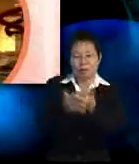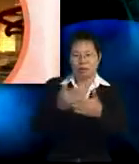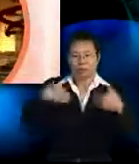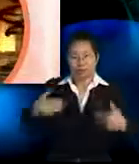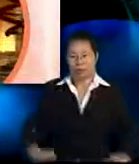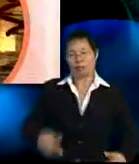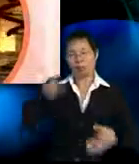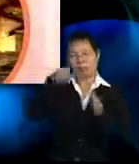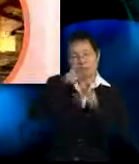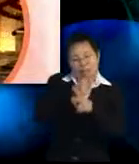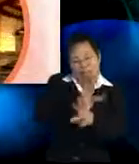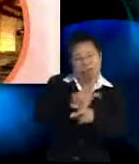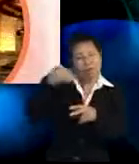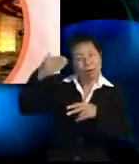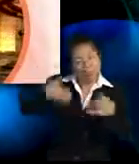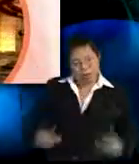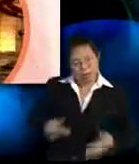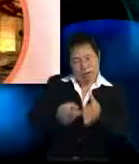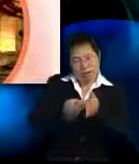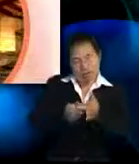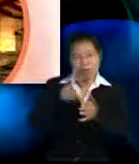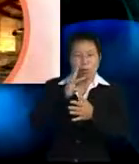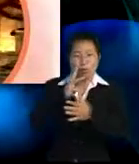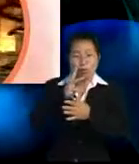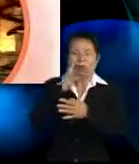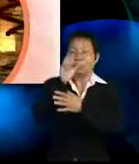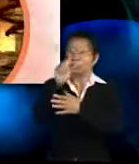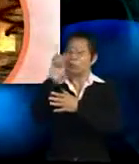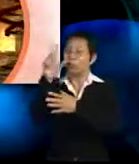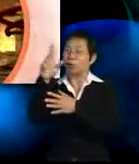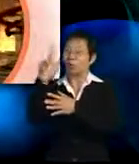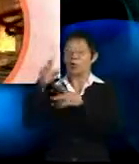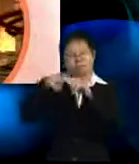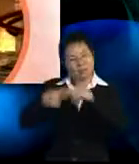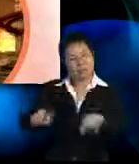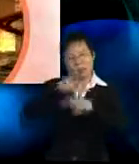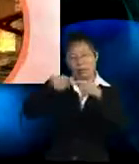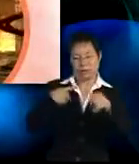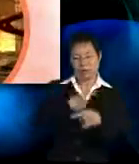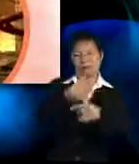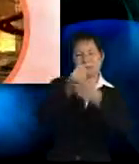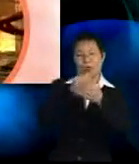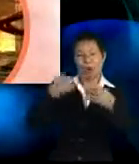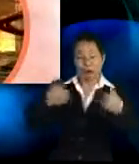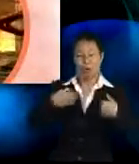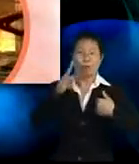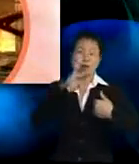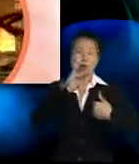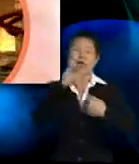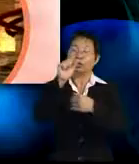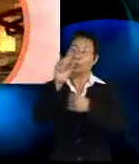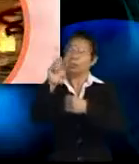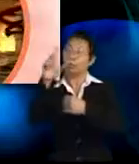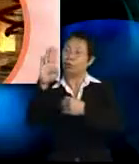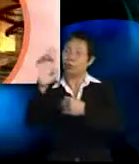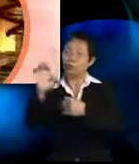your body needs them. Water-soluble vitamins are different. When you eat foods that have water-soluble vitamins,